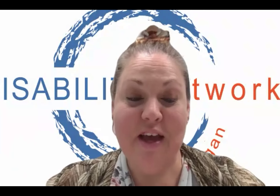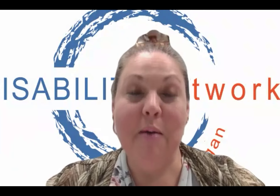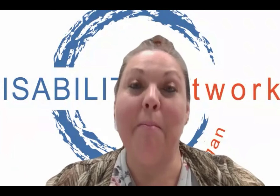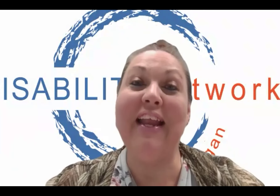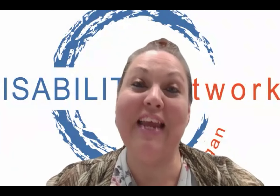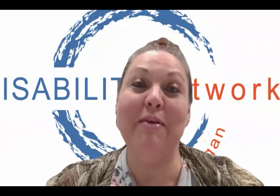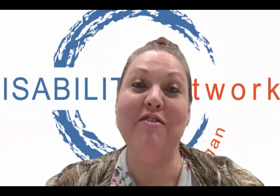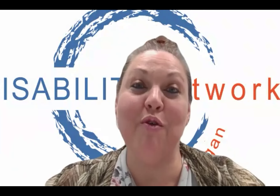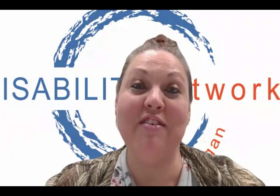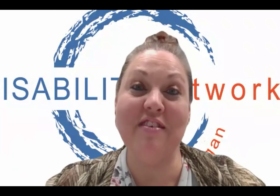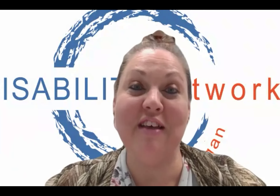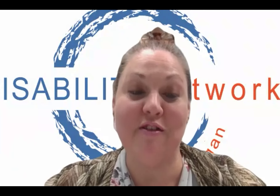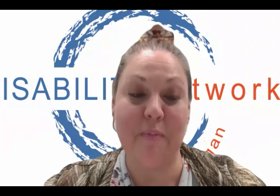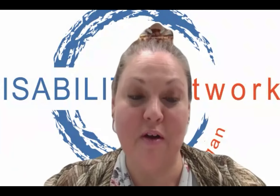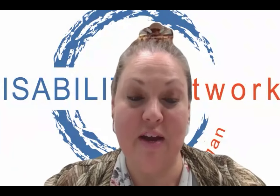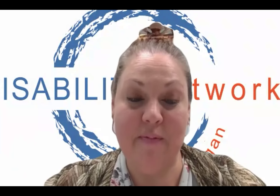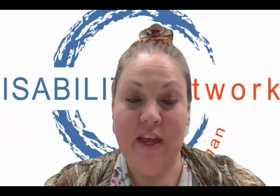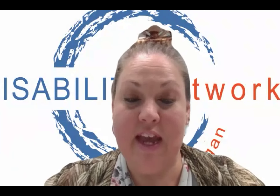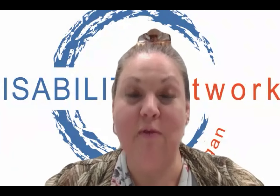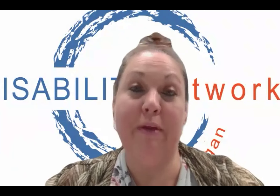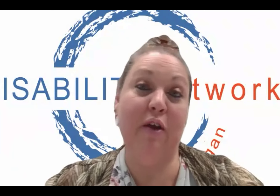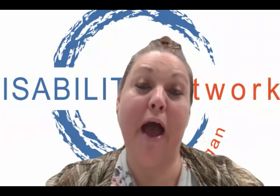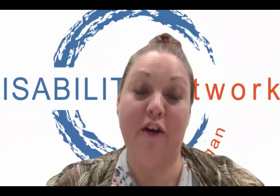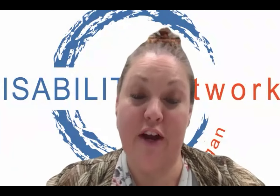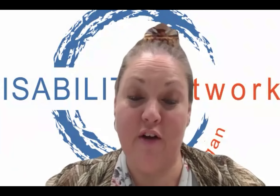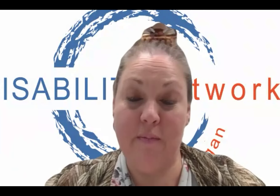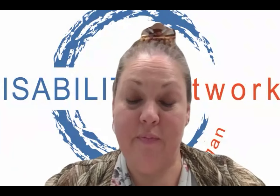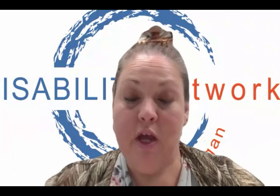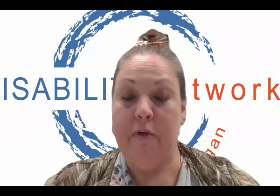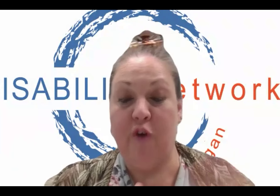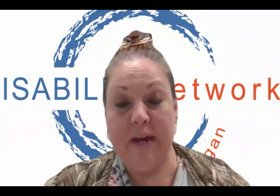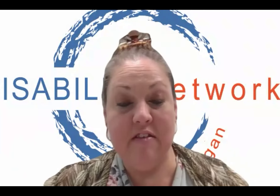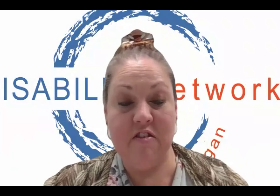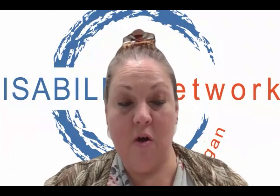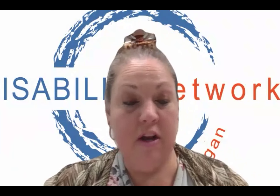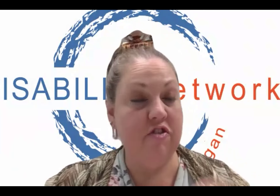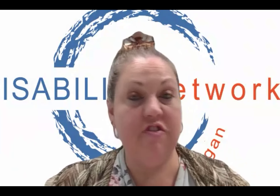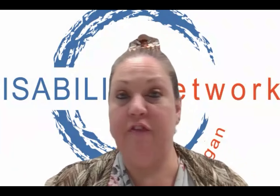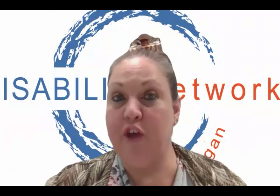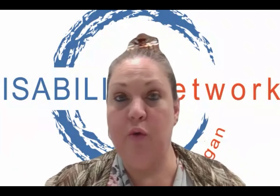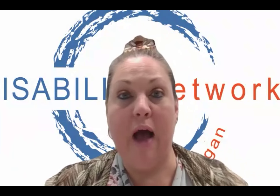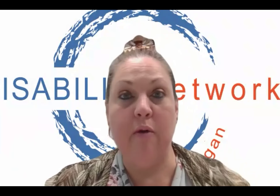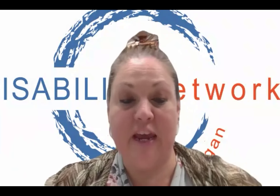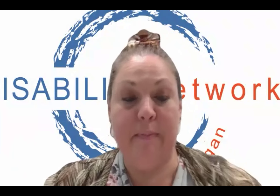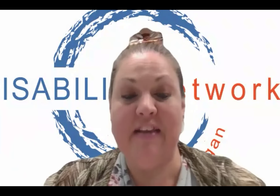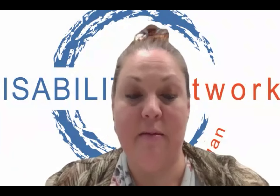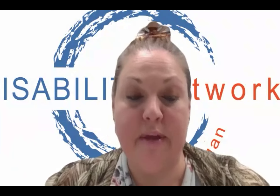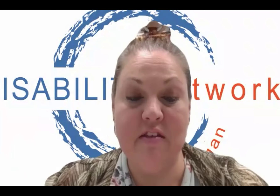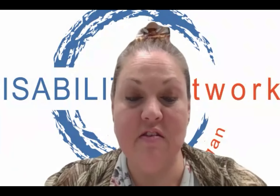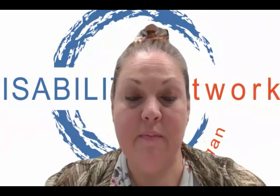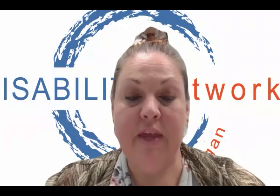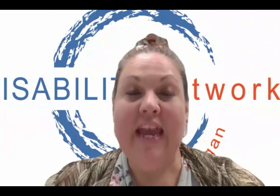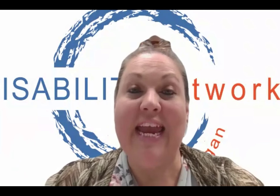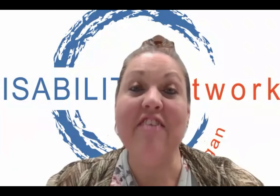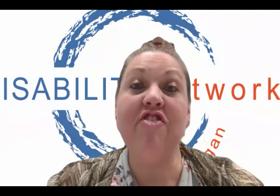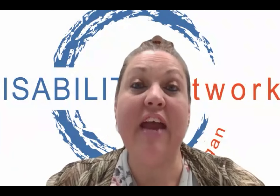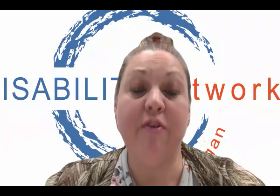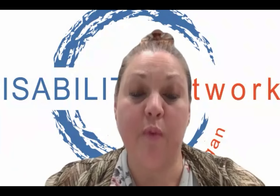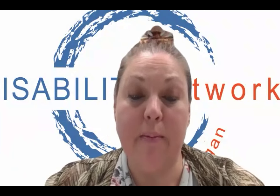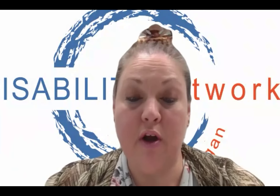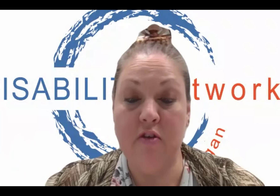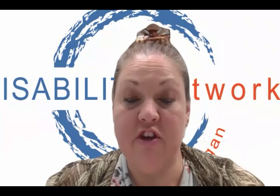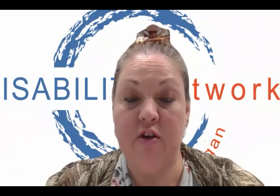Michigan. My name is Marisa Salisbury and I will be your moderator. Before we get started, just a few housekeeping tidbits.